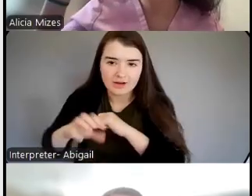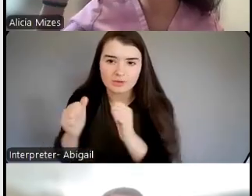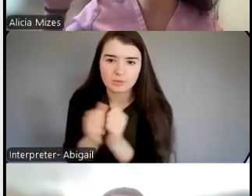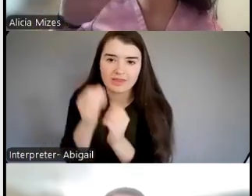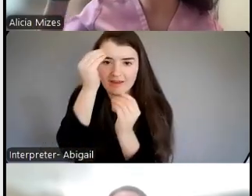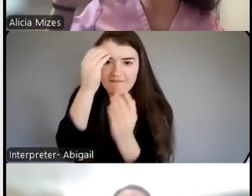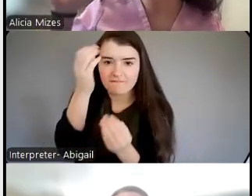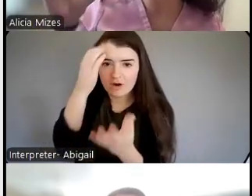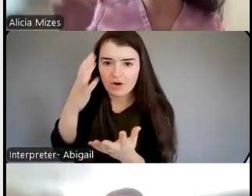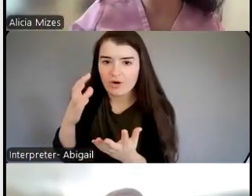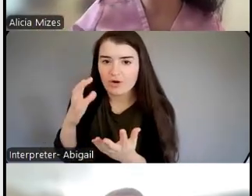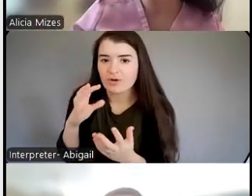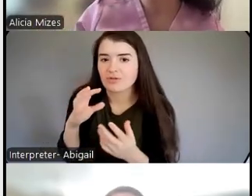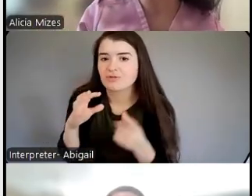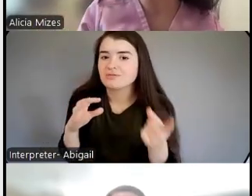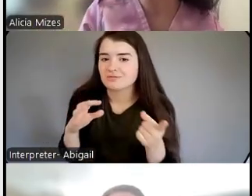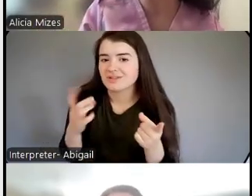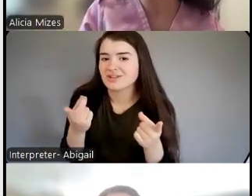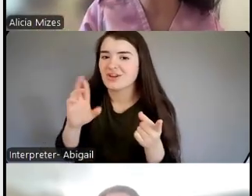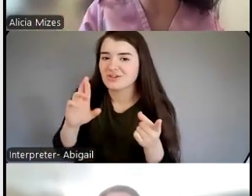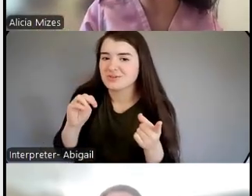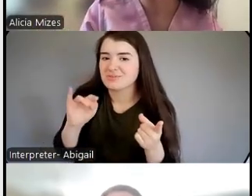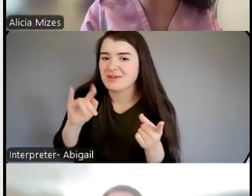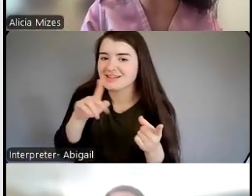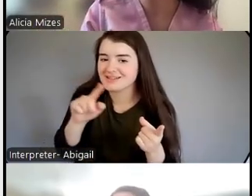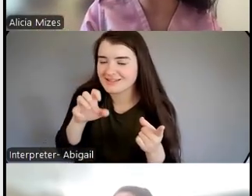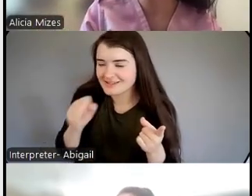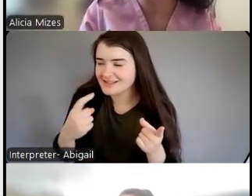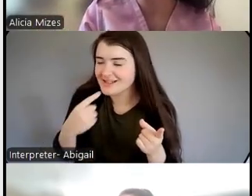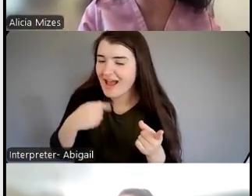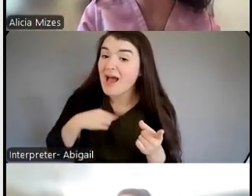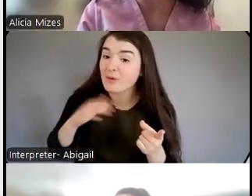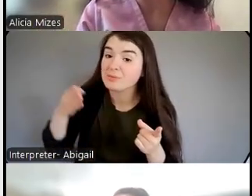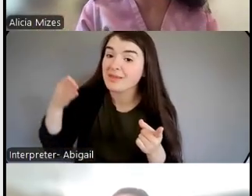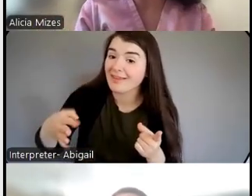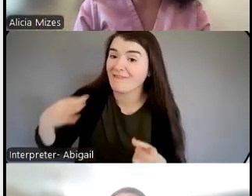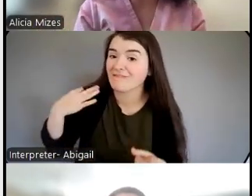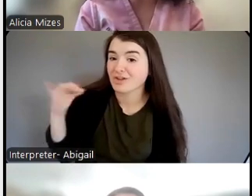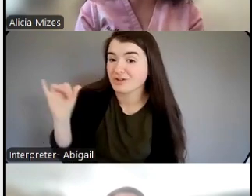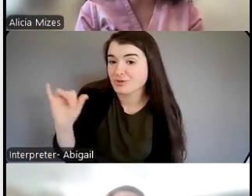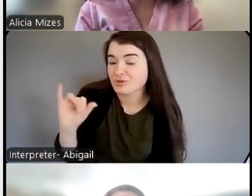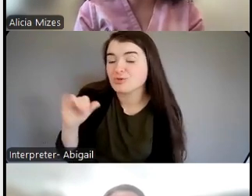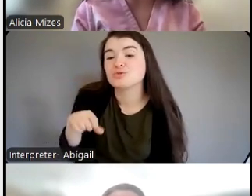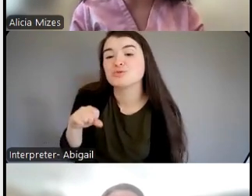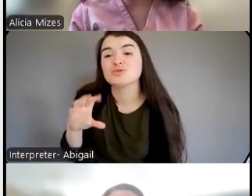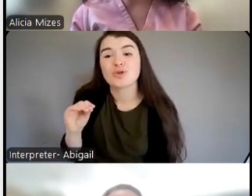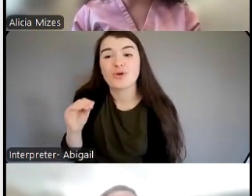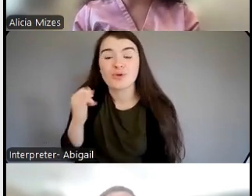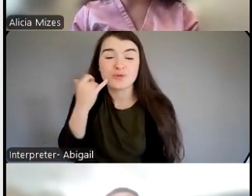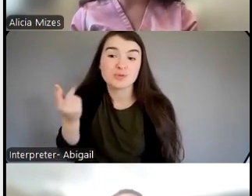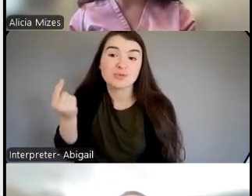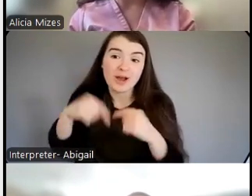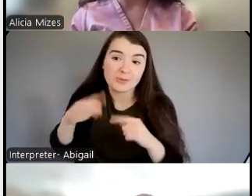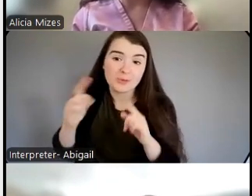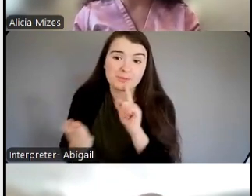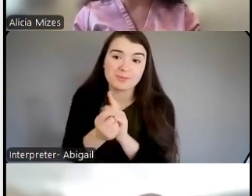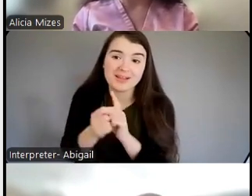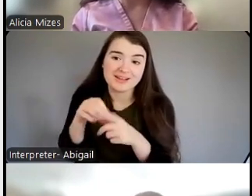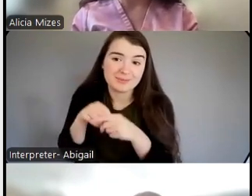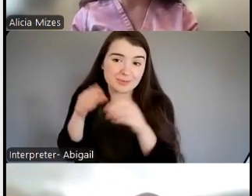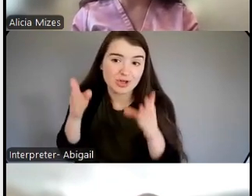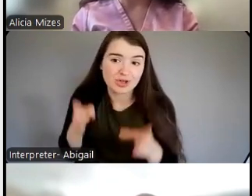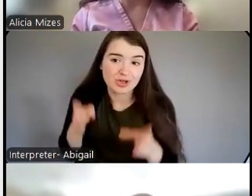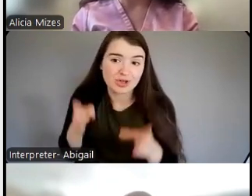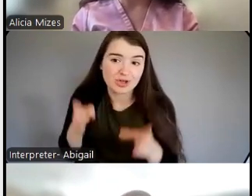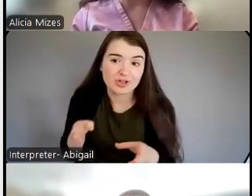be there. I was just going to say I will be there volunteering as well too. So if you do come, Wonderful. you will meet me in person. Yes, and if